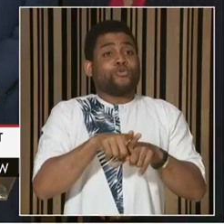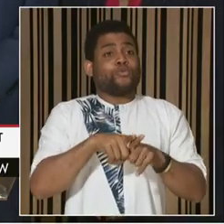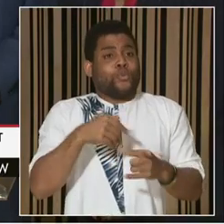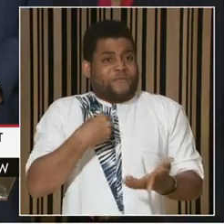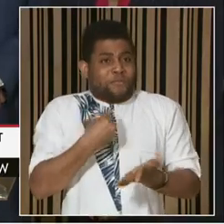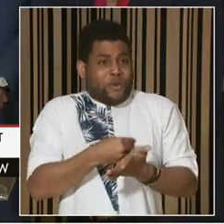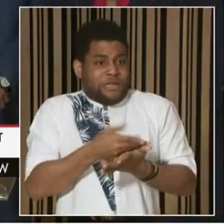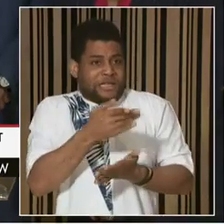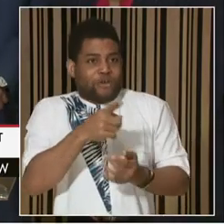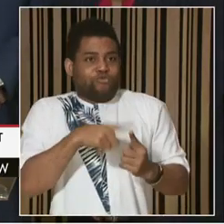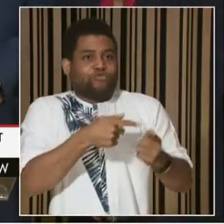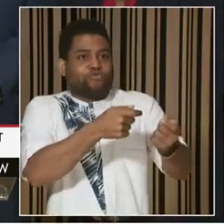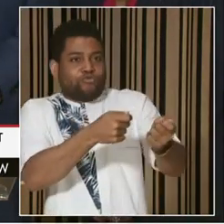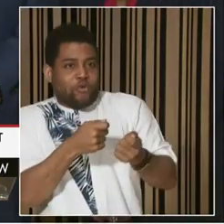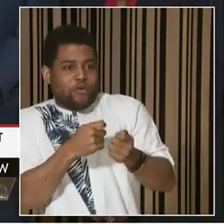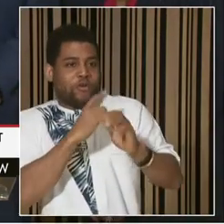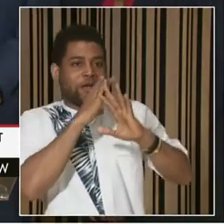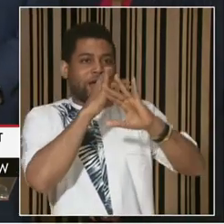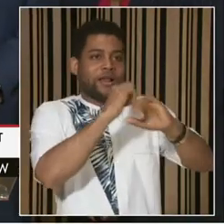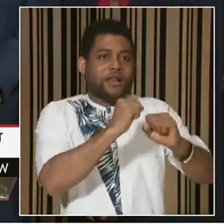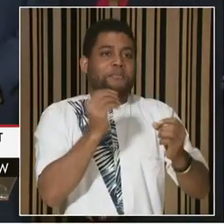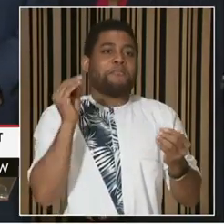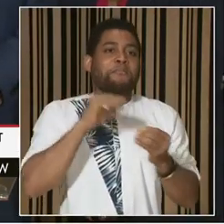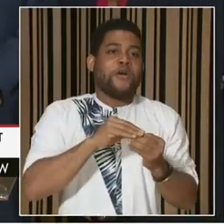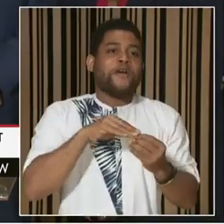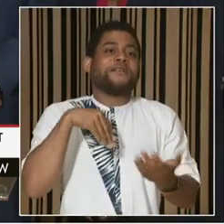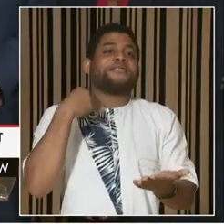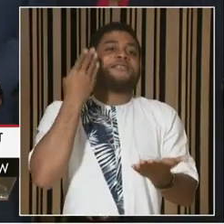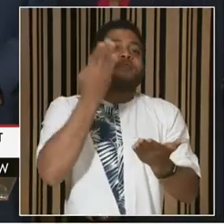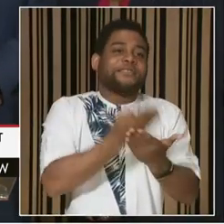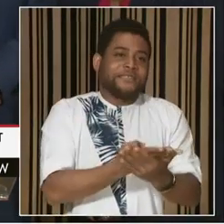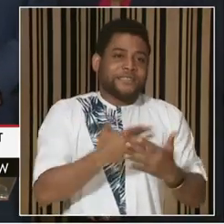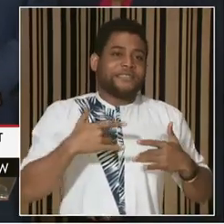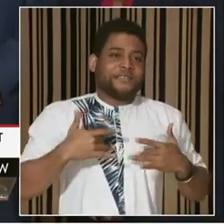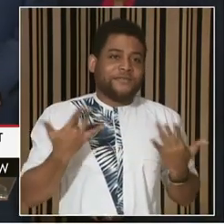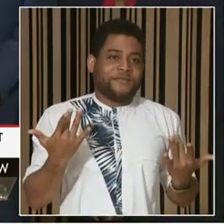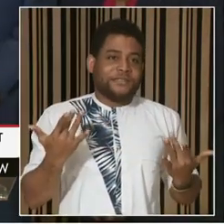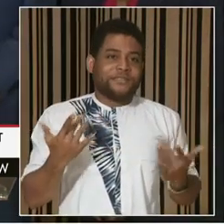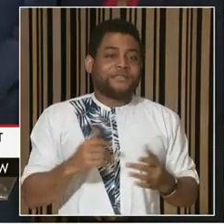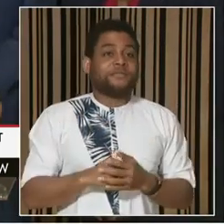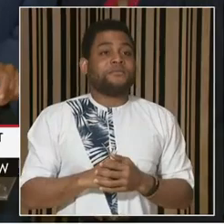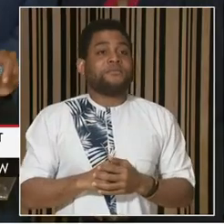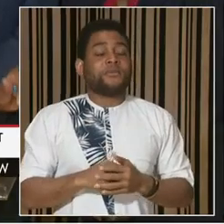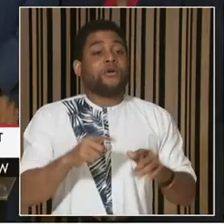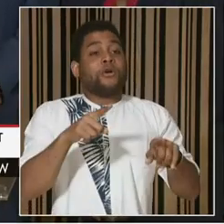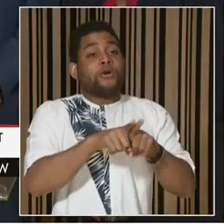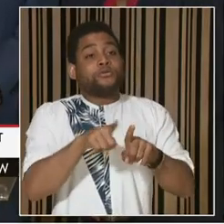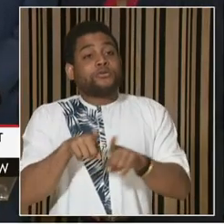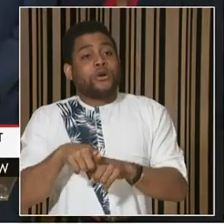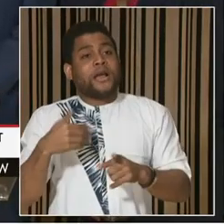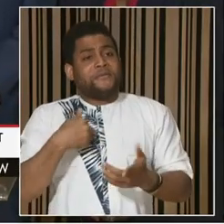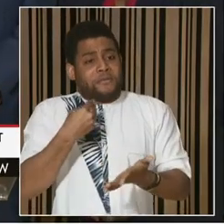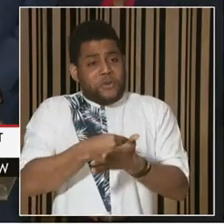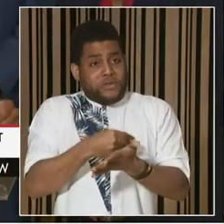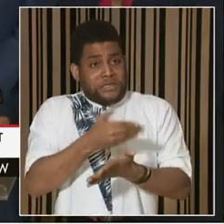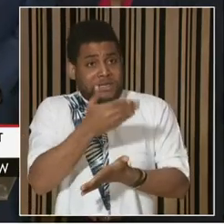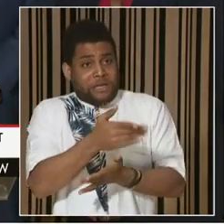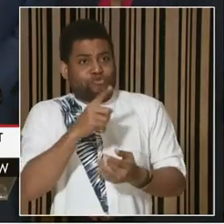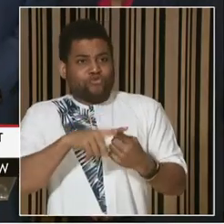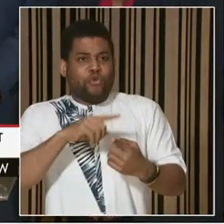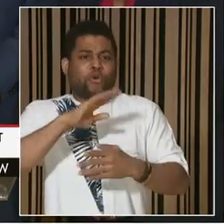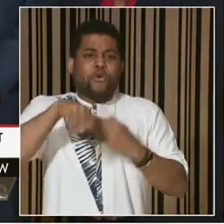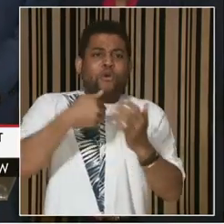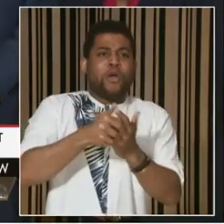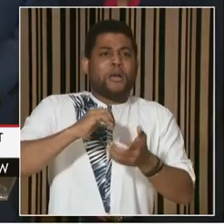new destination events, that also has money that all of our partners can create